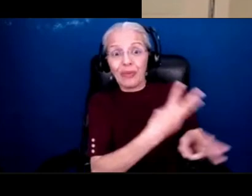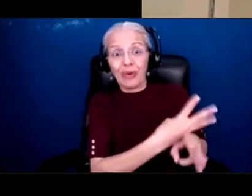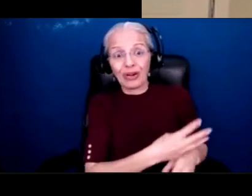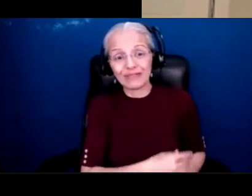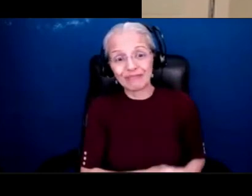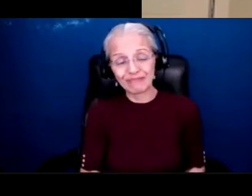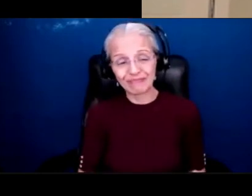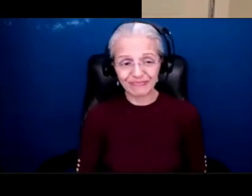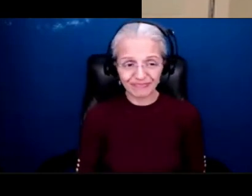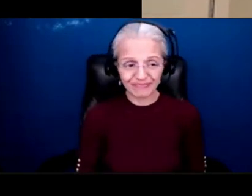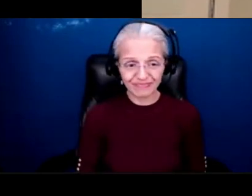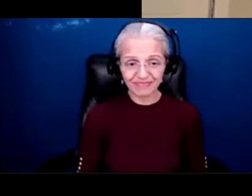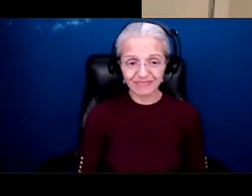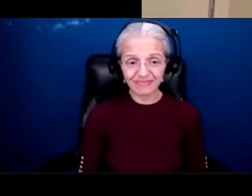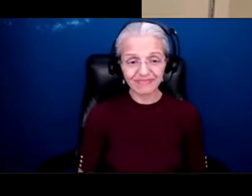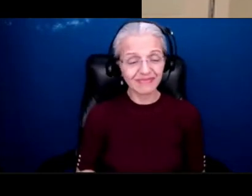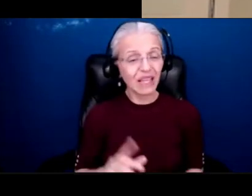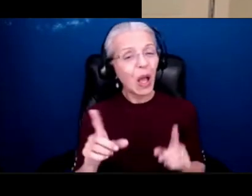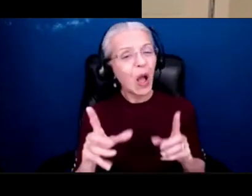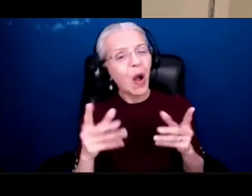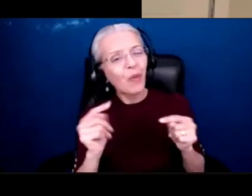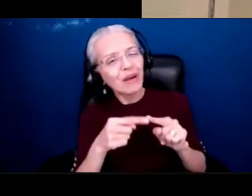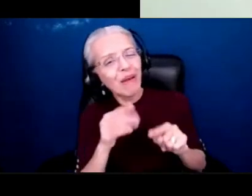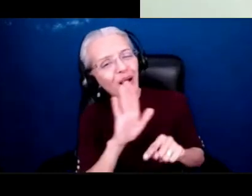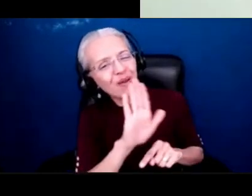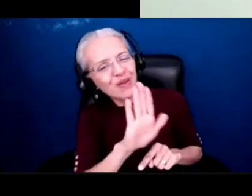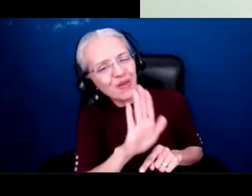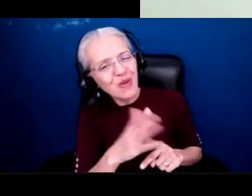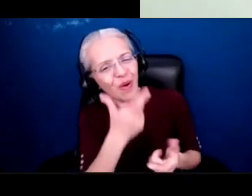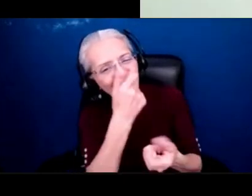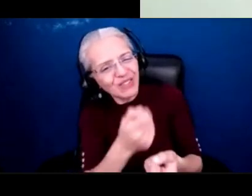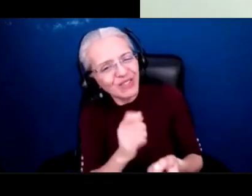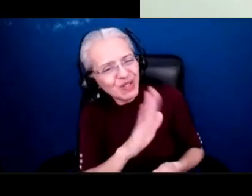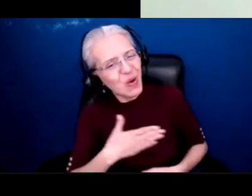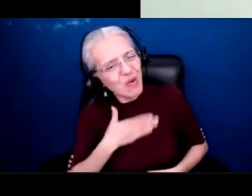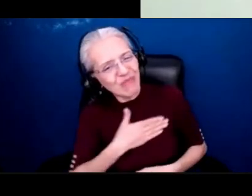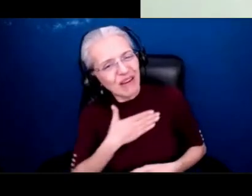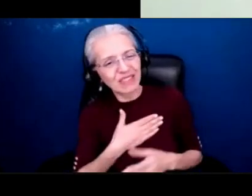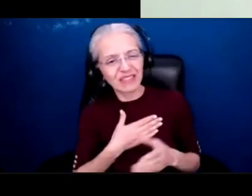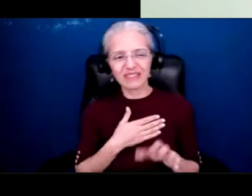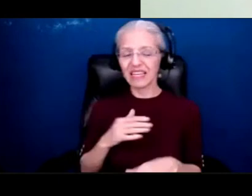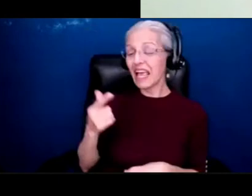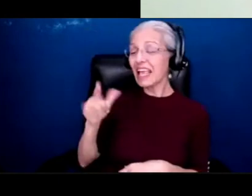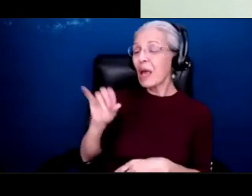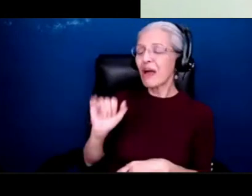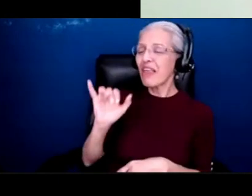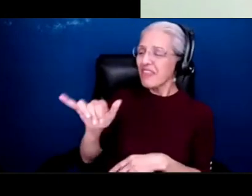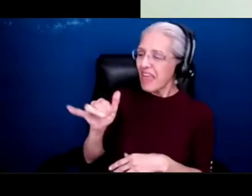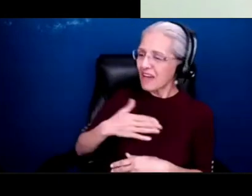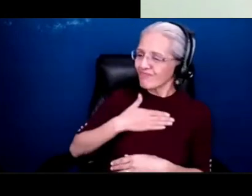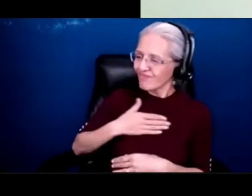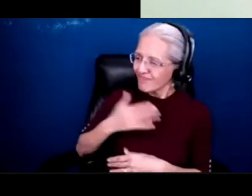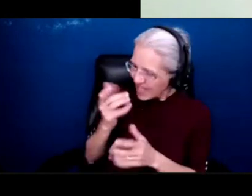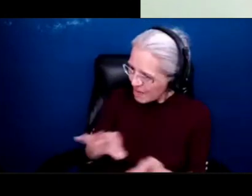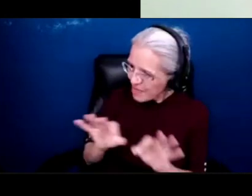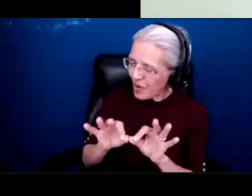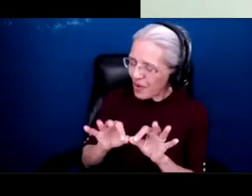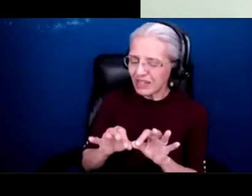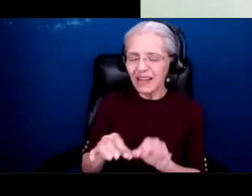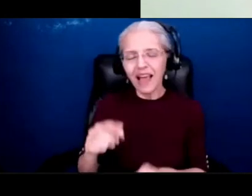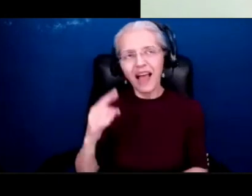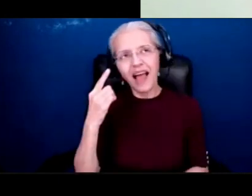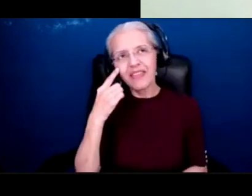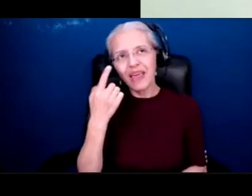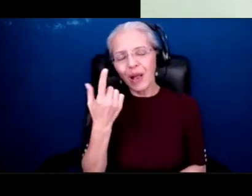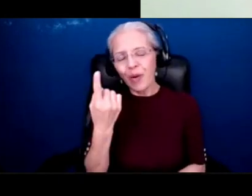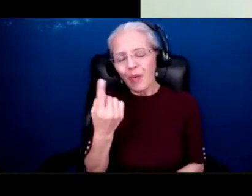That's important. How about you? What gives you pleasure? That's important. I think one of my